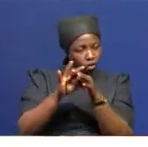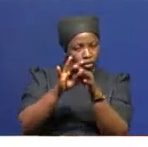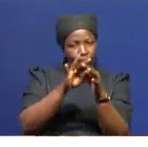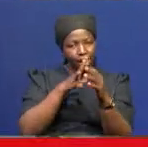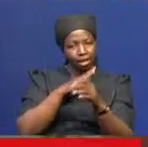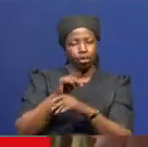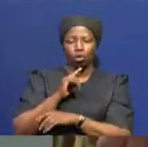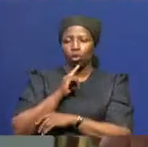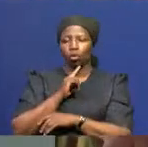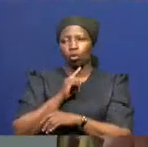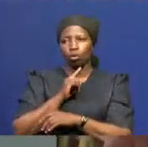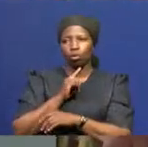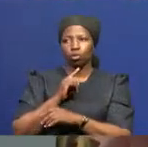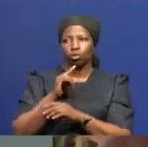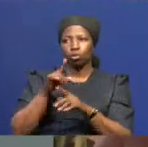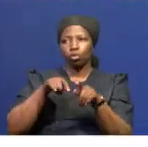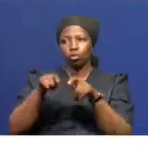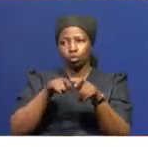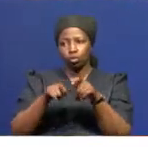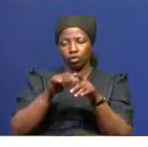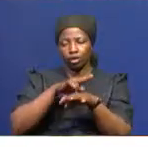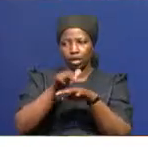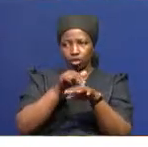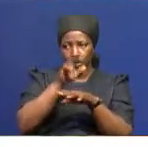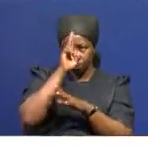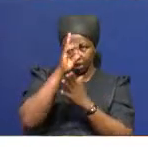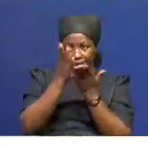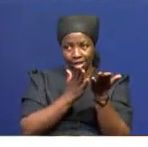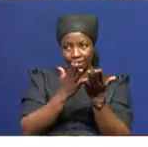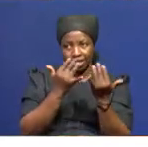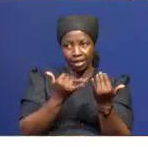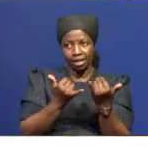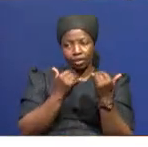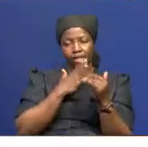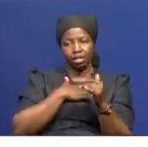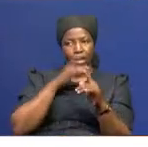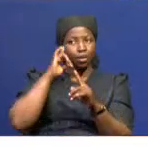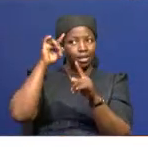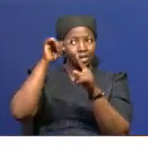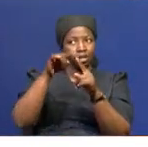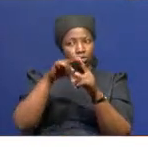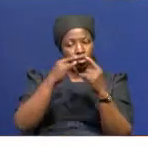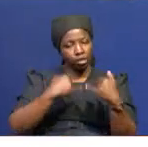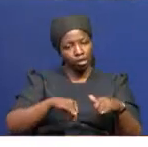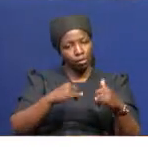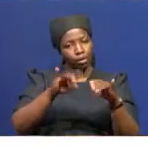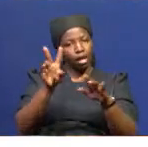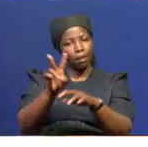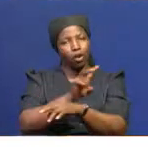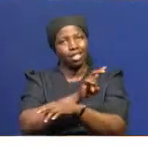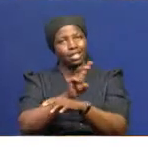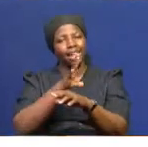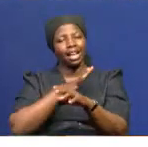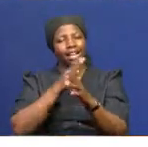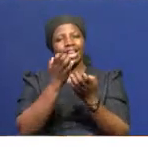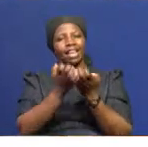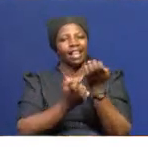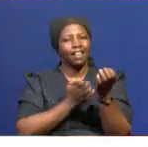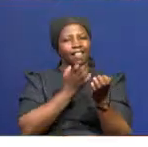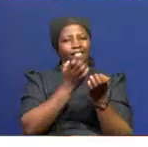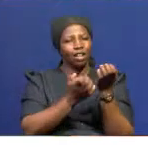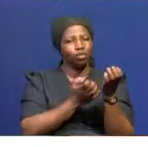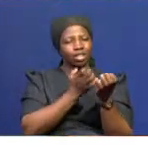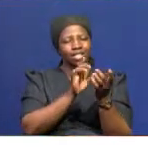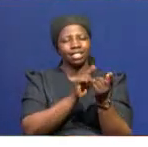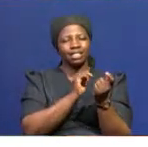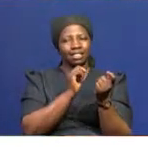the National Police Service. It is therefore our intention to implement, monitor, and evaluate aforementioned